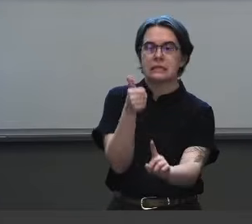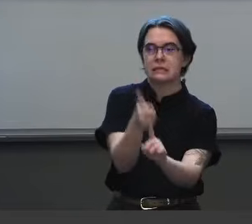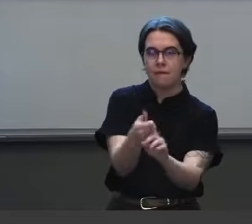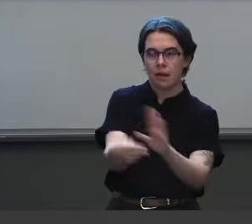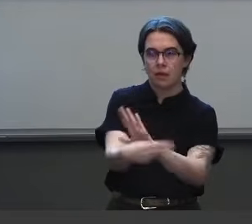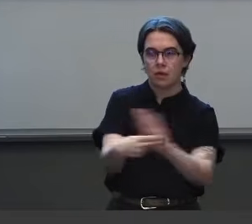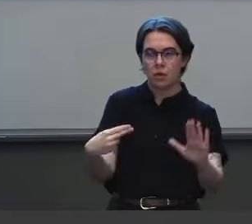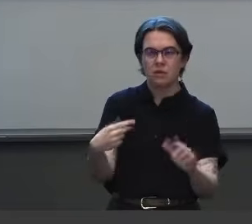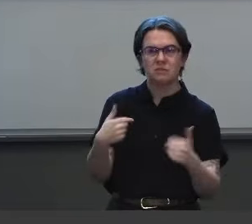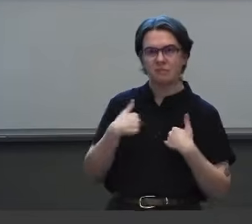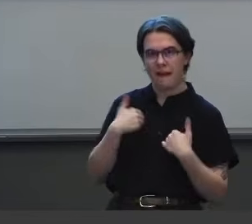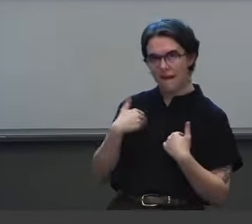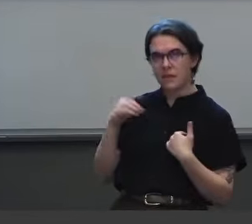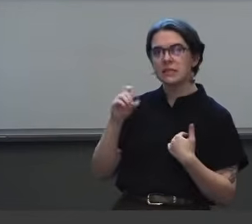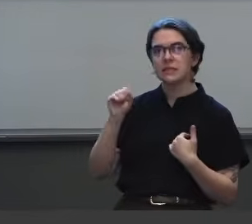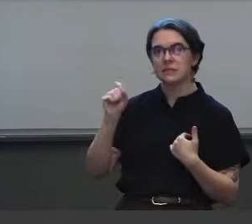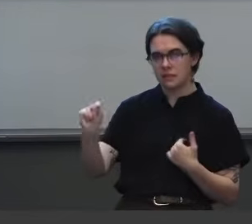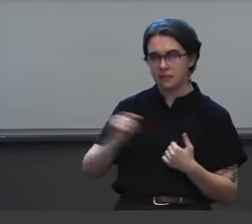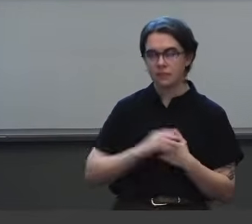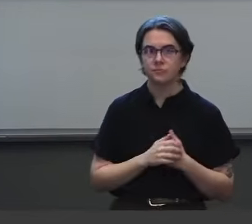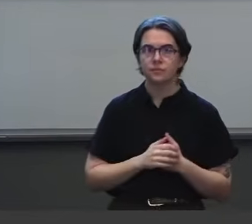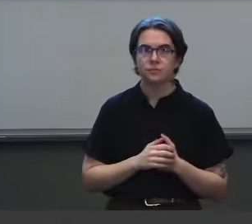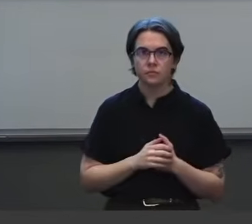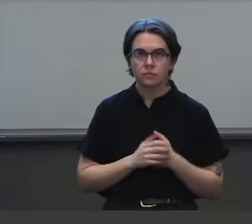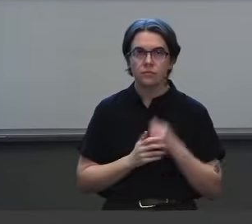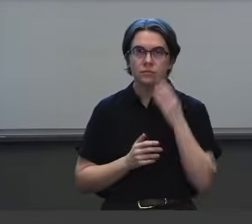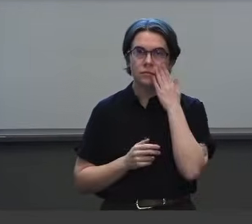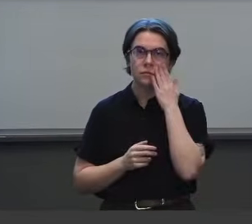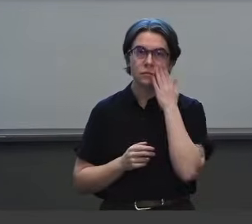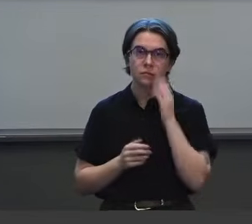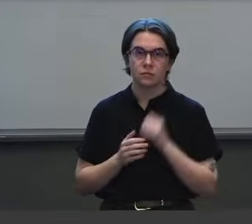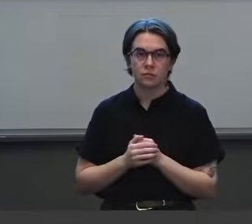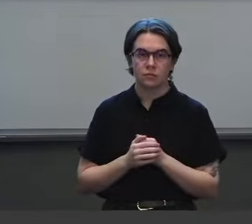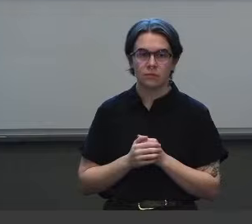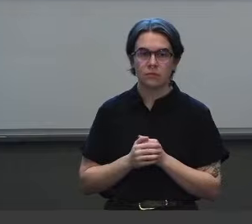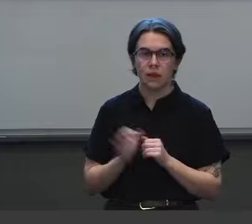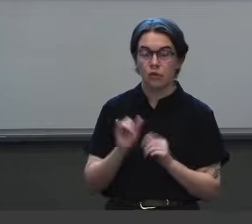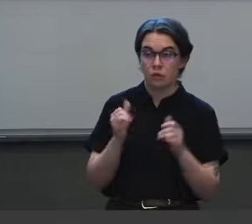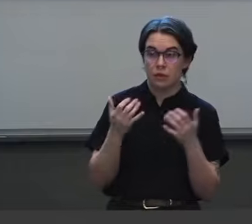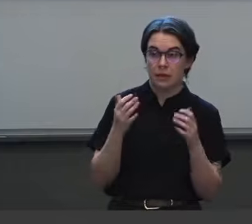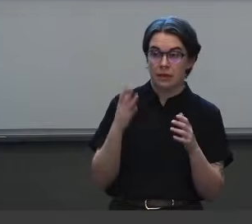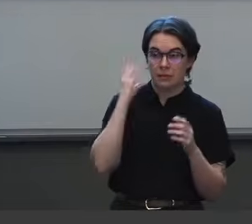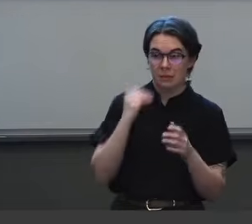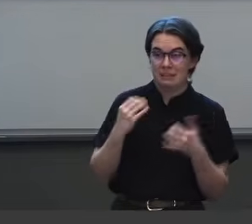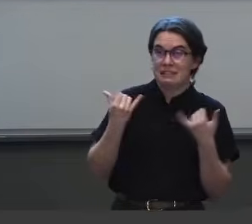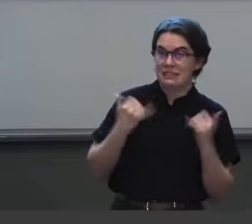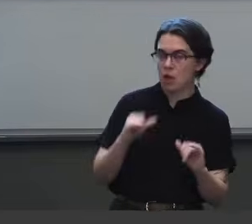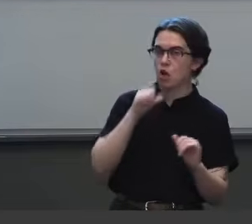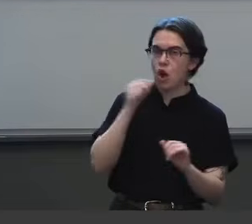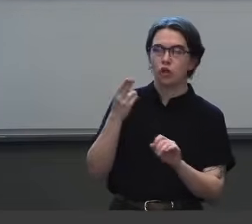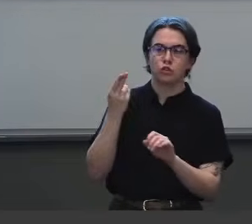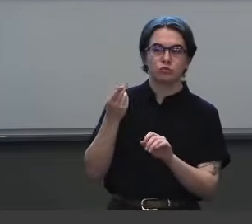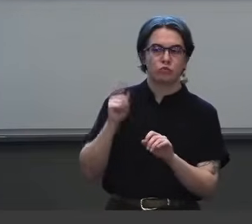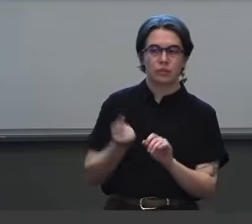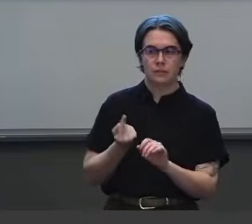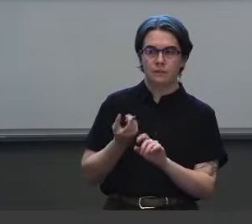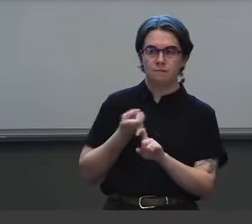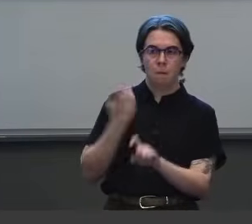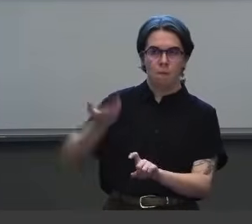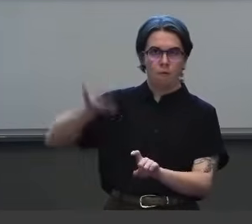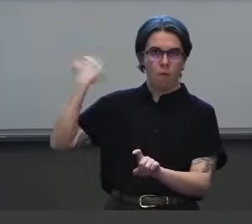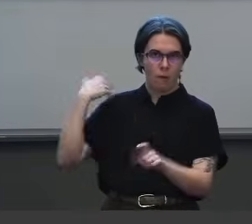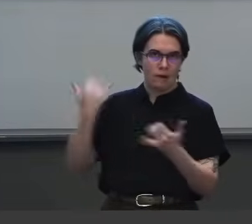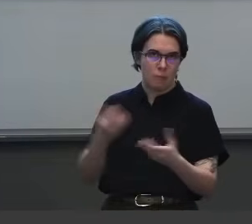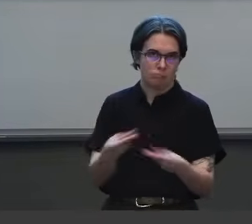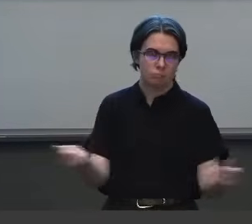sound tolerance. At current also, as not just a history. So here's a quote. Maybe I won't be able to get through all of